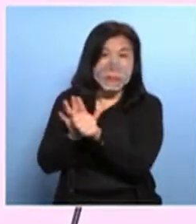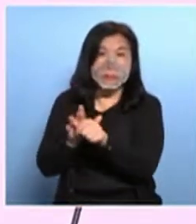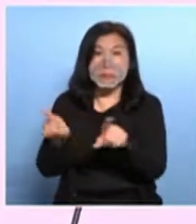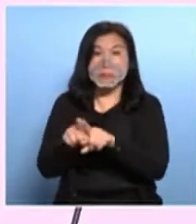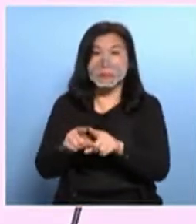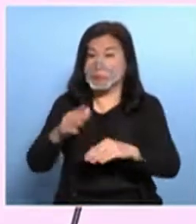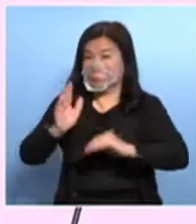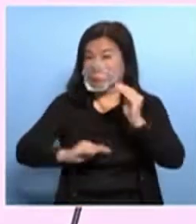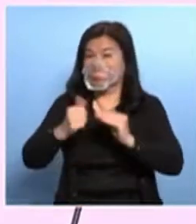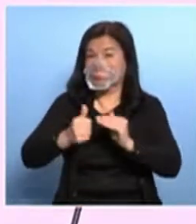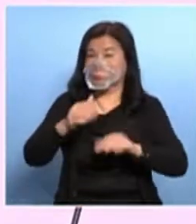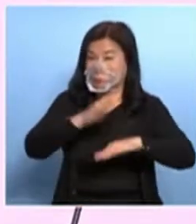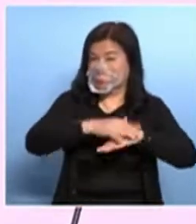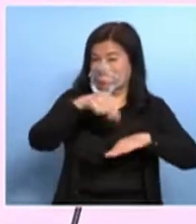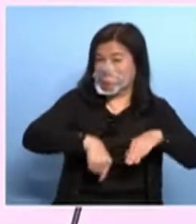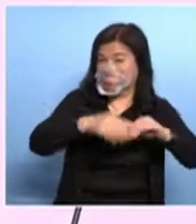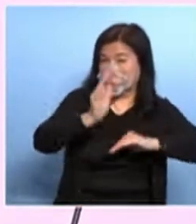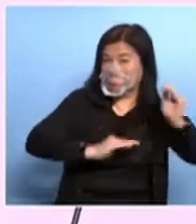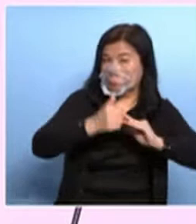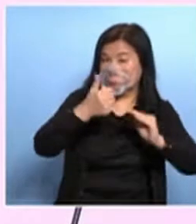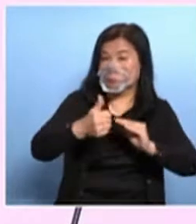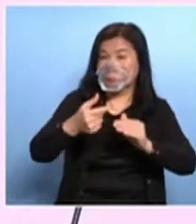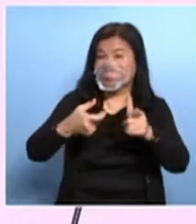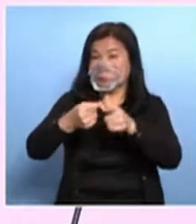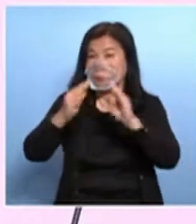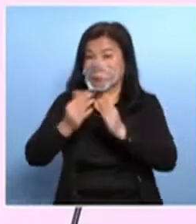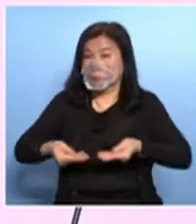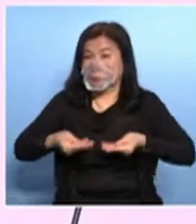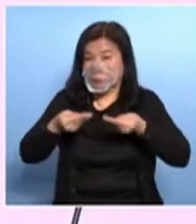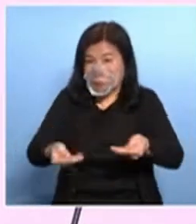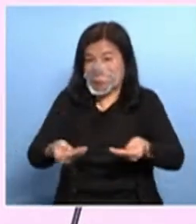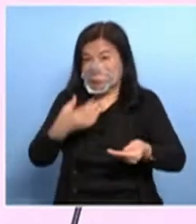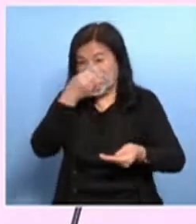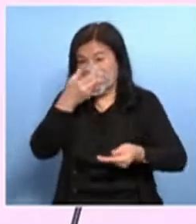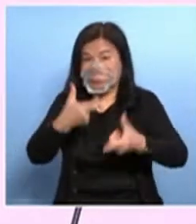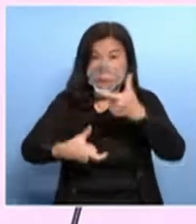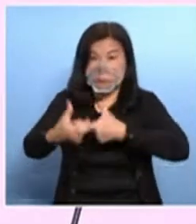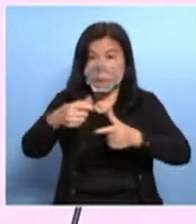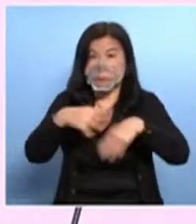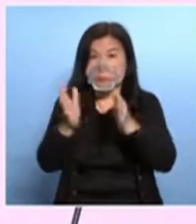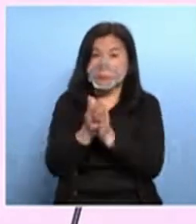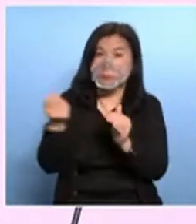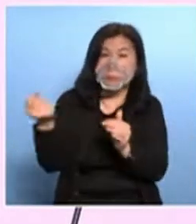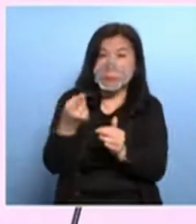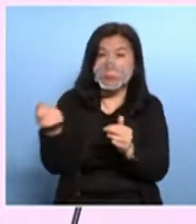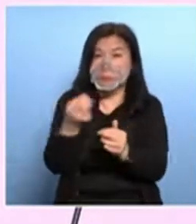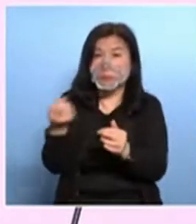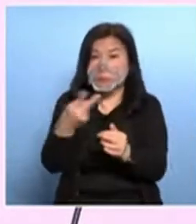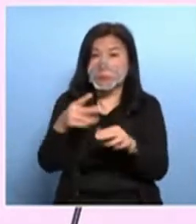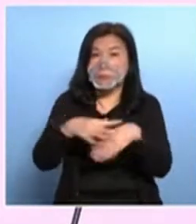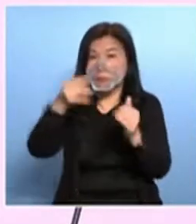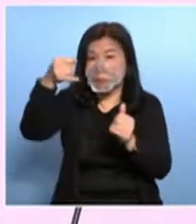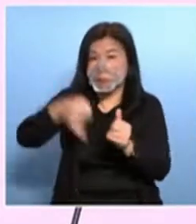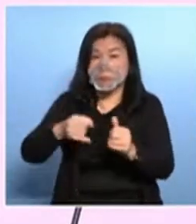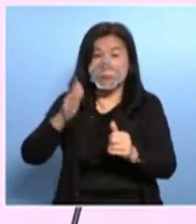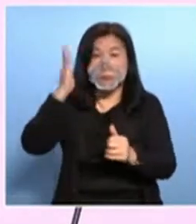good potential for contribution to our economy, I will further increase the funding allocated to the Hong Kong Growth Portfolio under the Voucher Fund